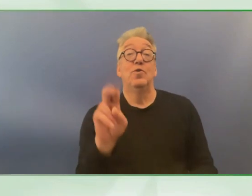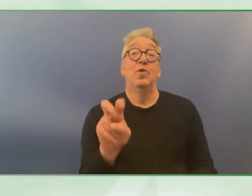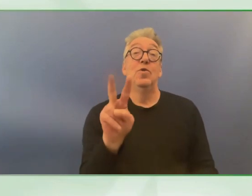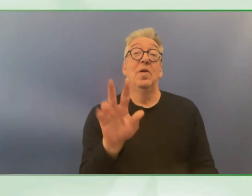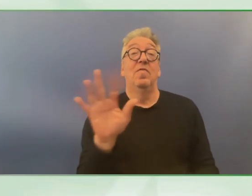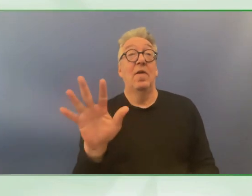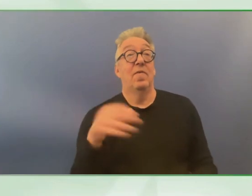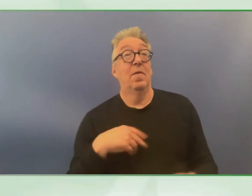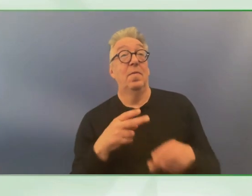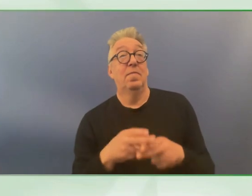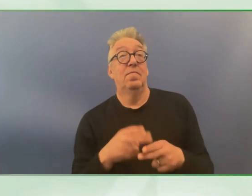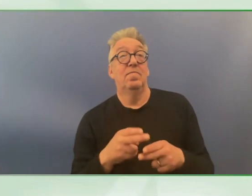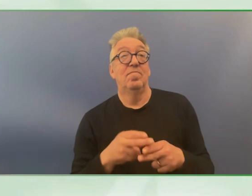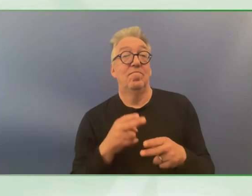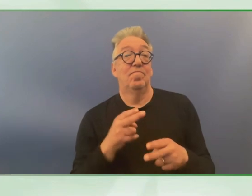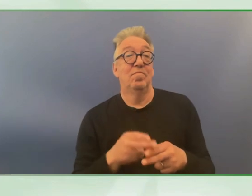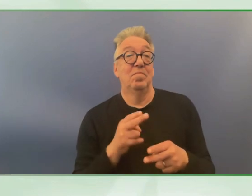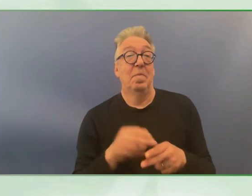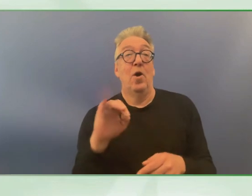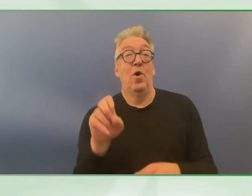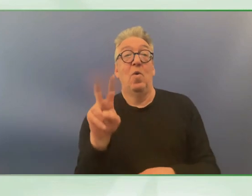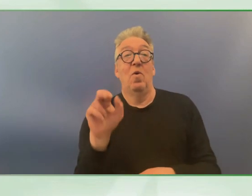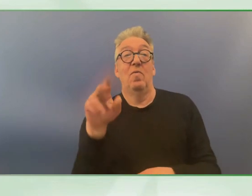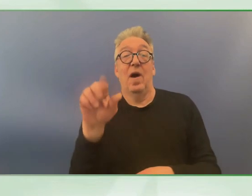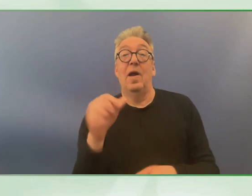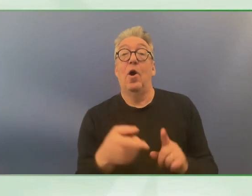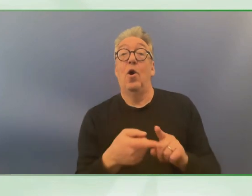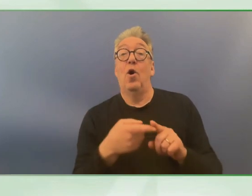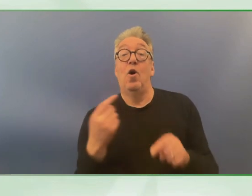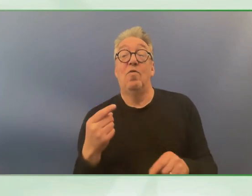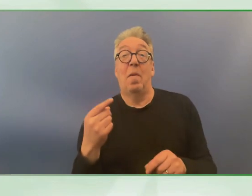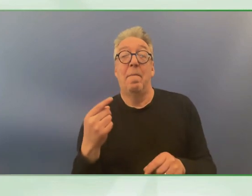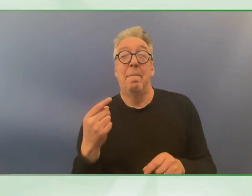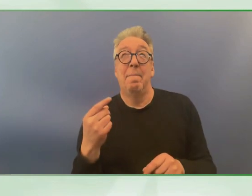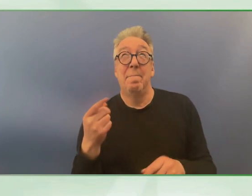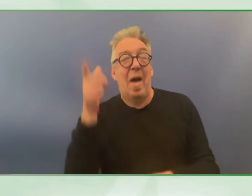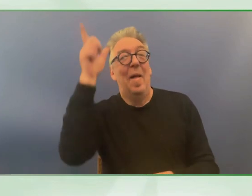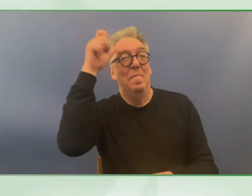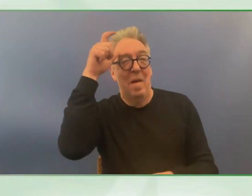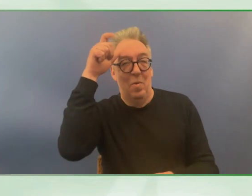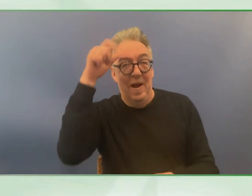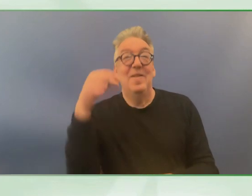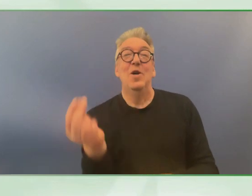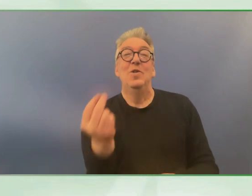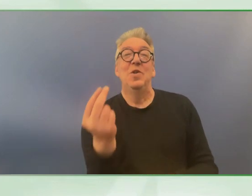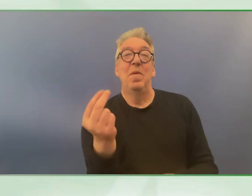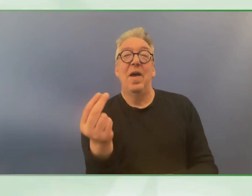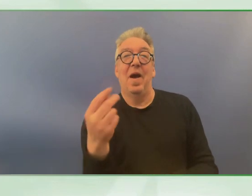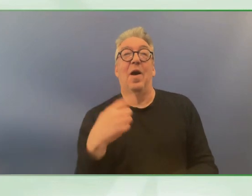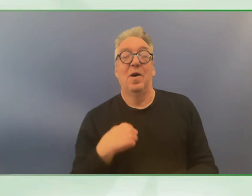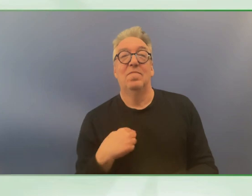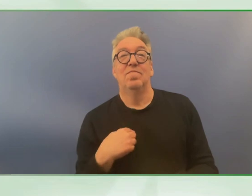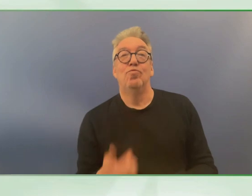Jovana Krivokuca-Milovanovic. I'm coming from Belgrade, Serbia, and I'm Executive Director of Youth with Disabilities